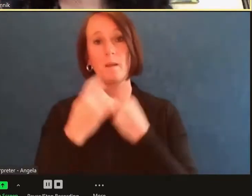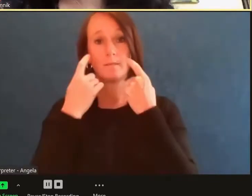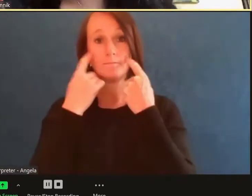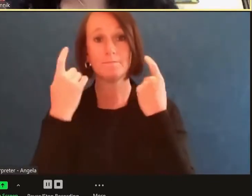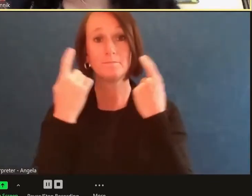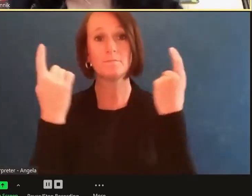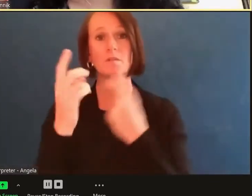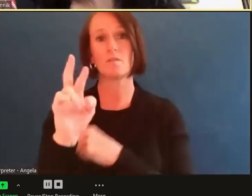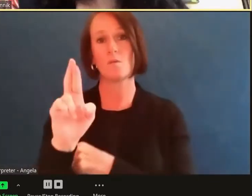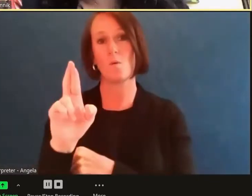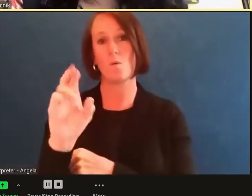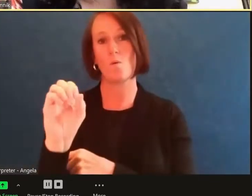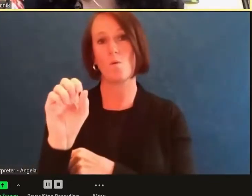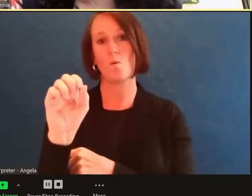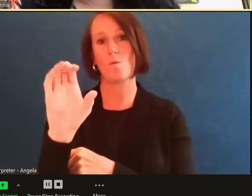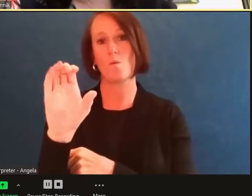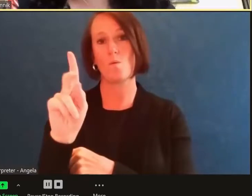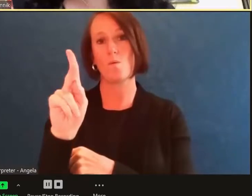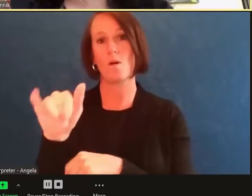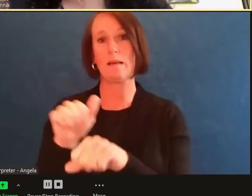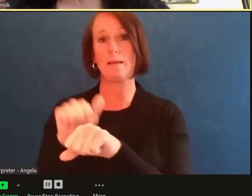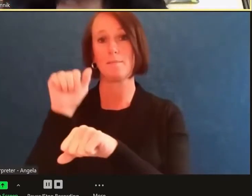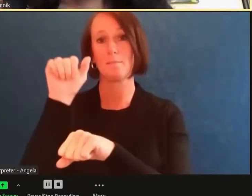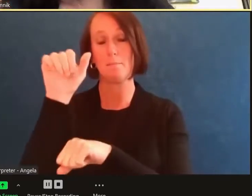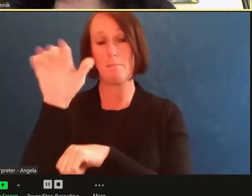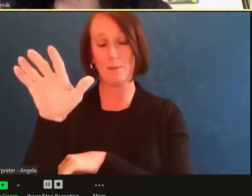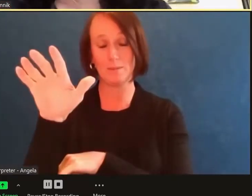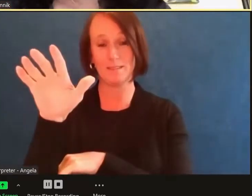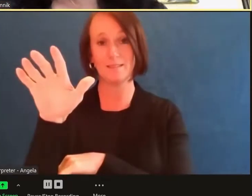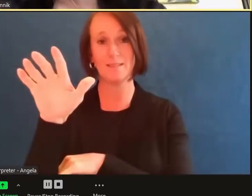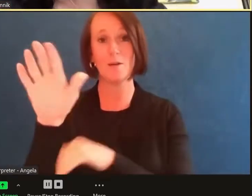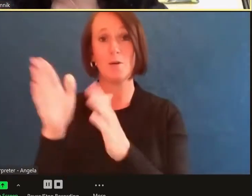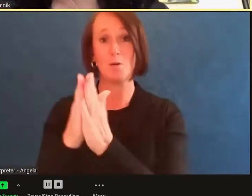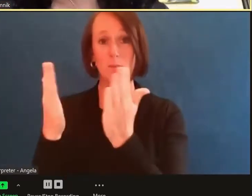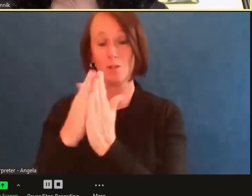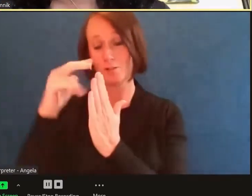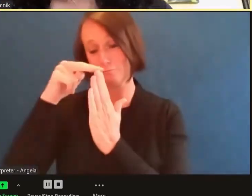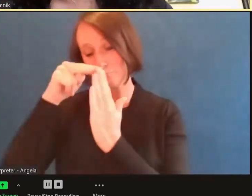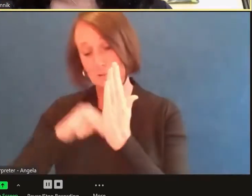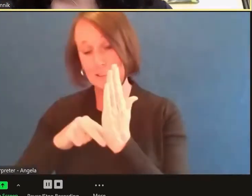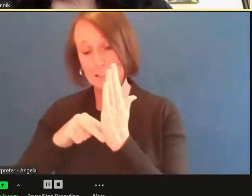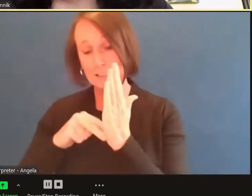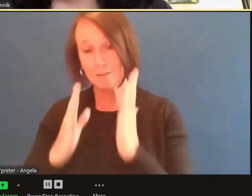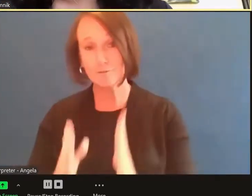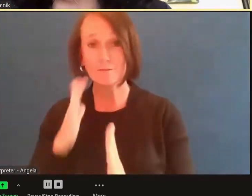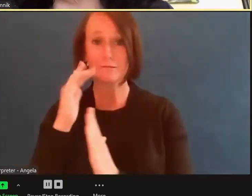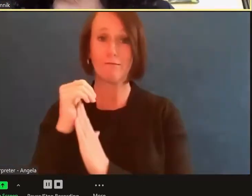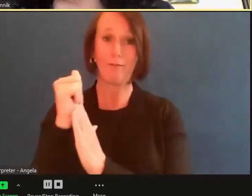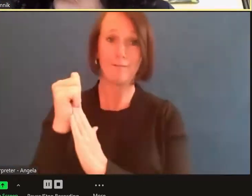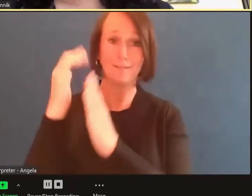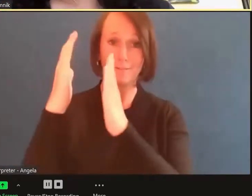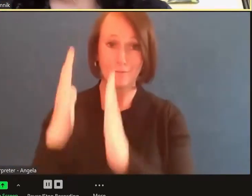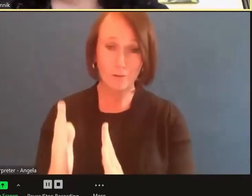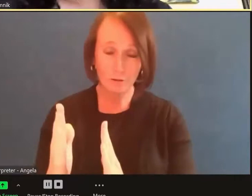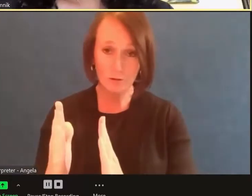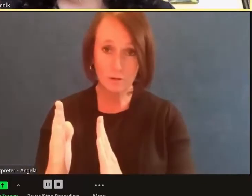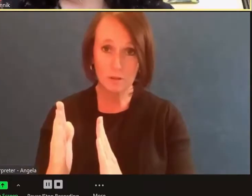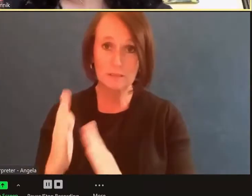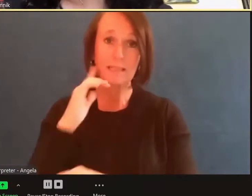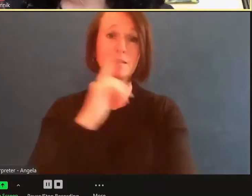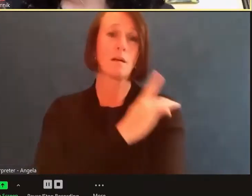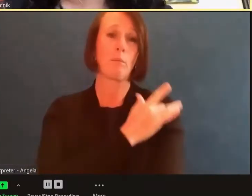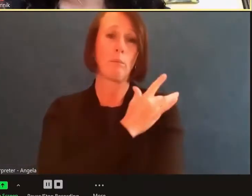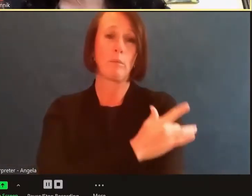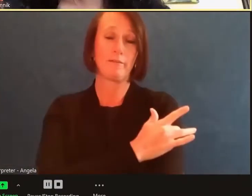Book Award readers, leaders, and committee members like myself. Rocky Mountain Book Award is a provincial Children's